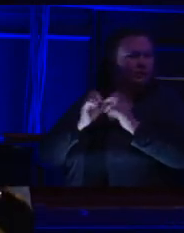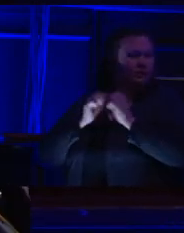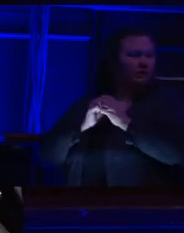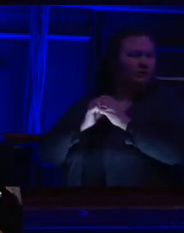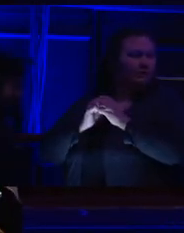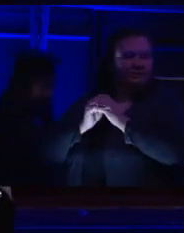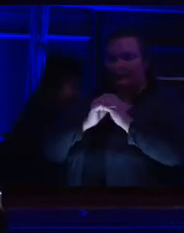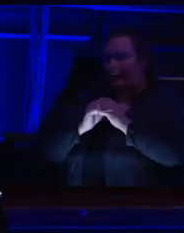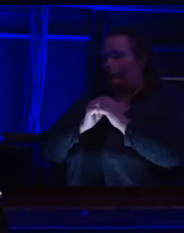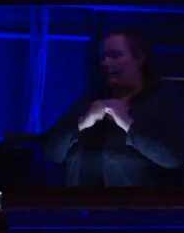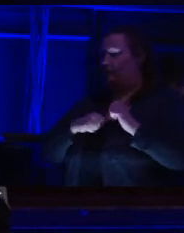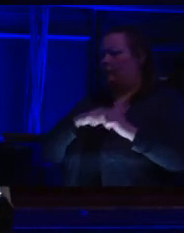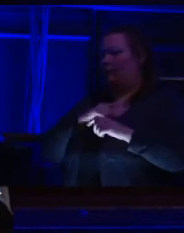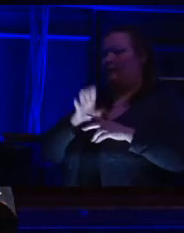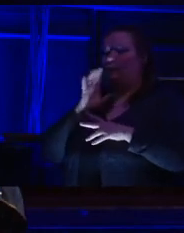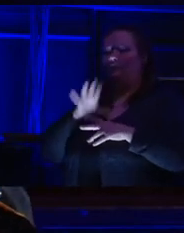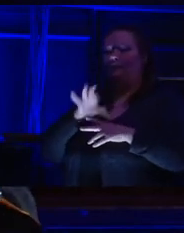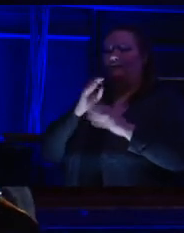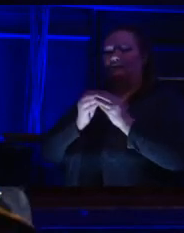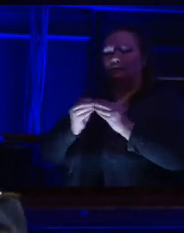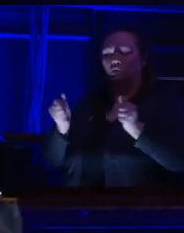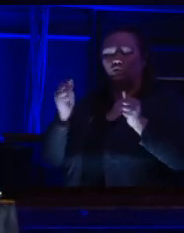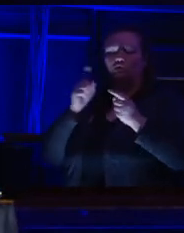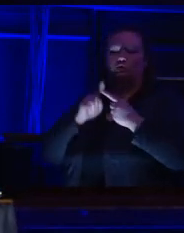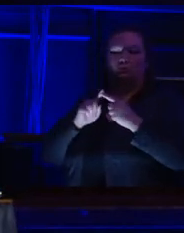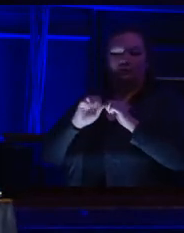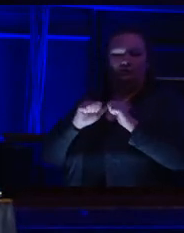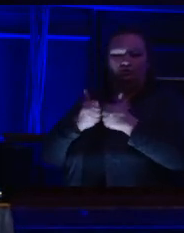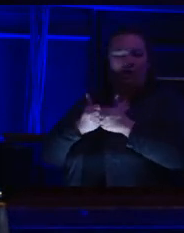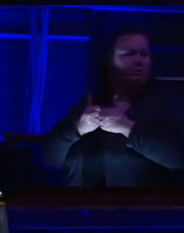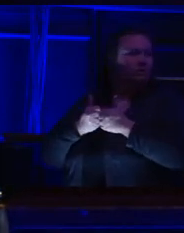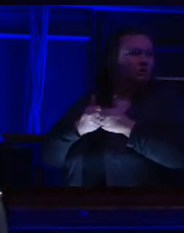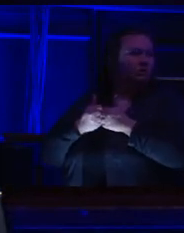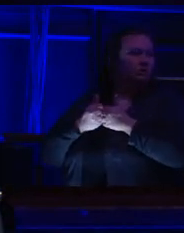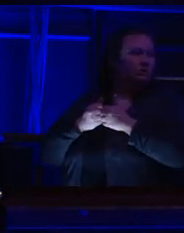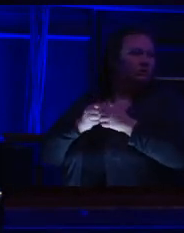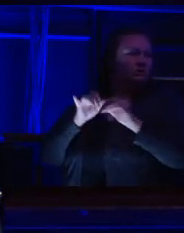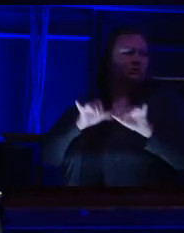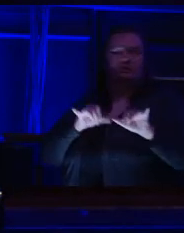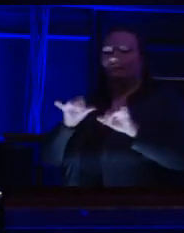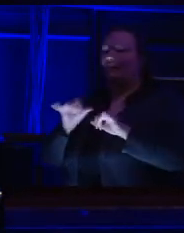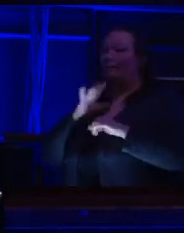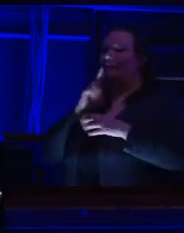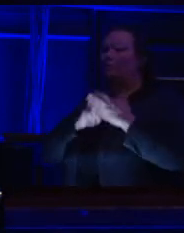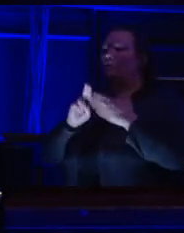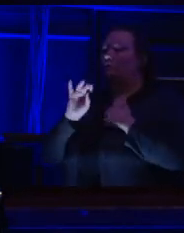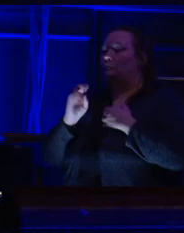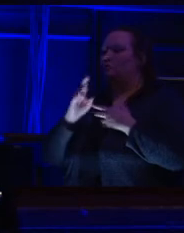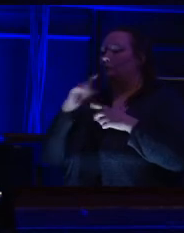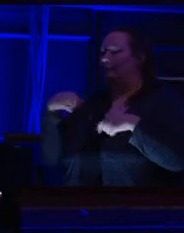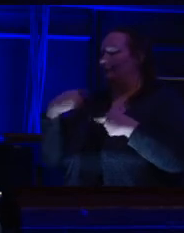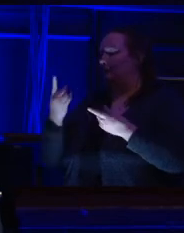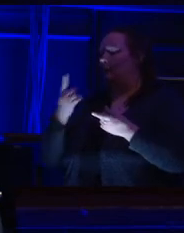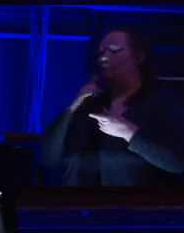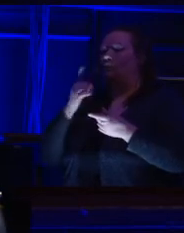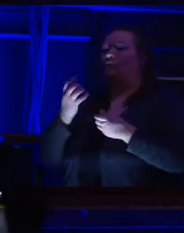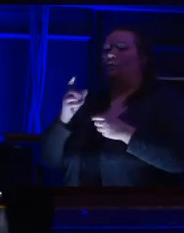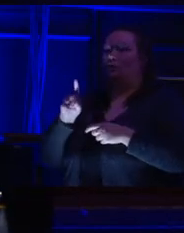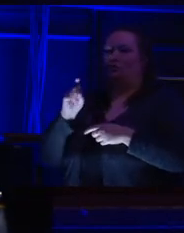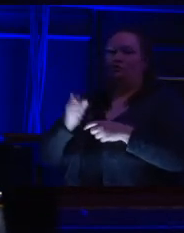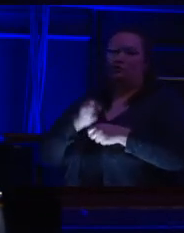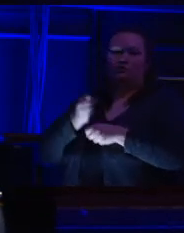Together, let us find solutions to these challenges, just like the University of Michigan has done for